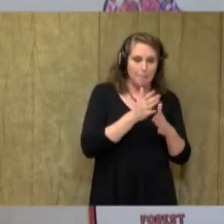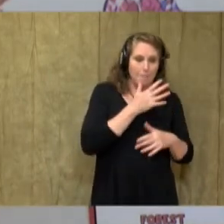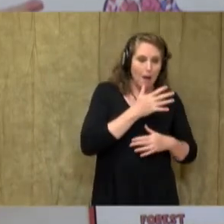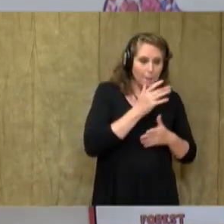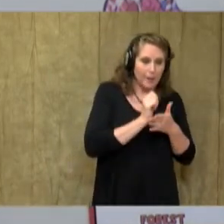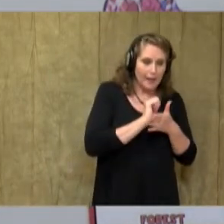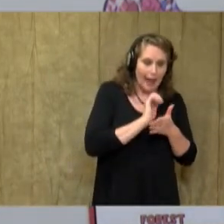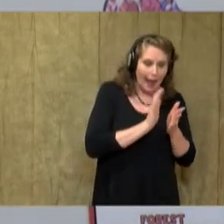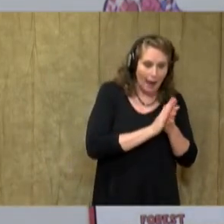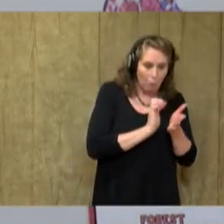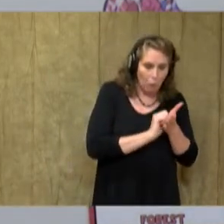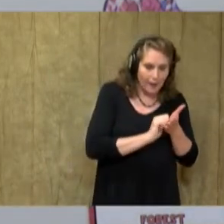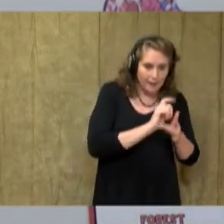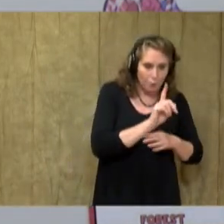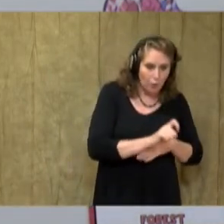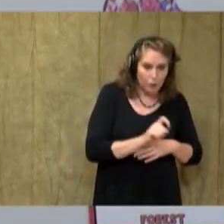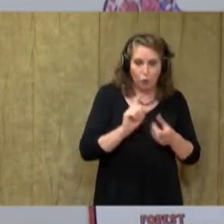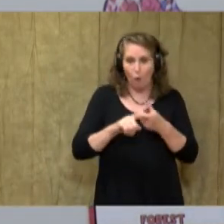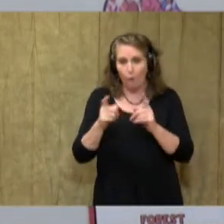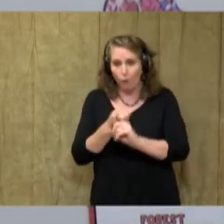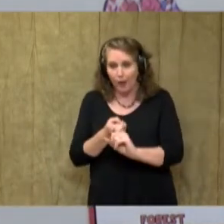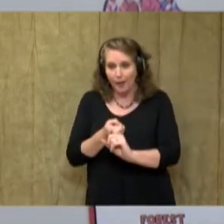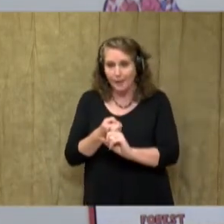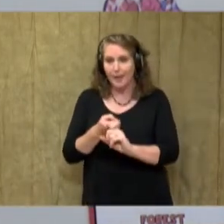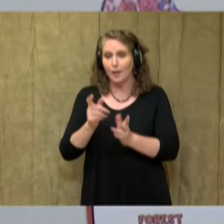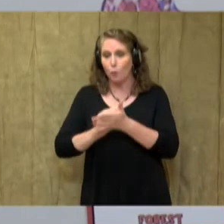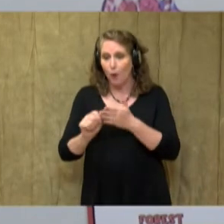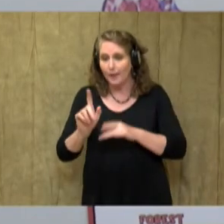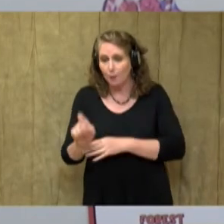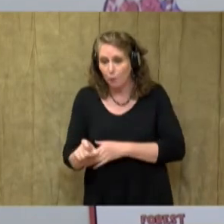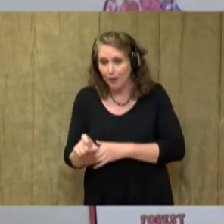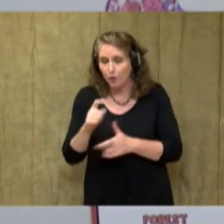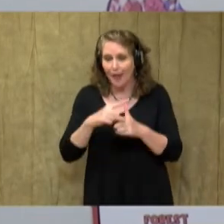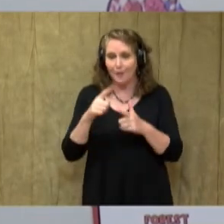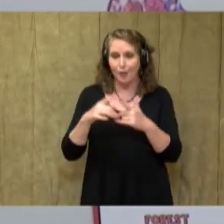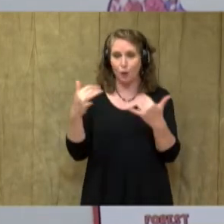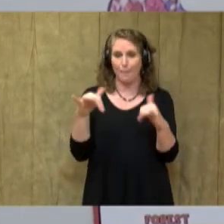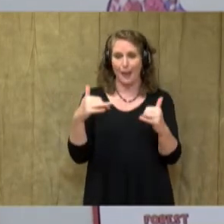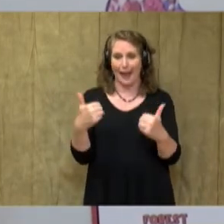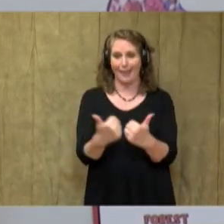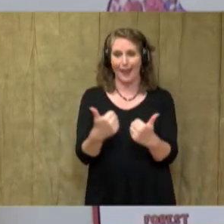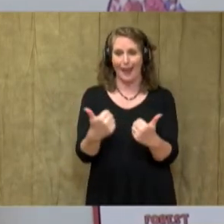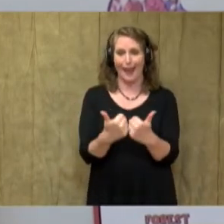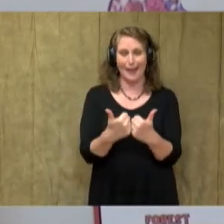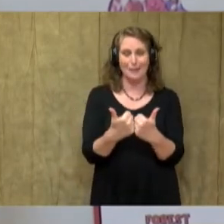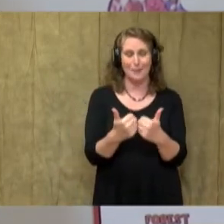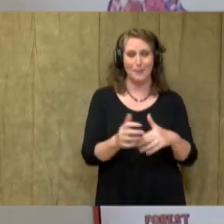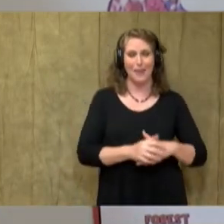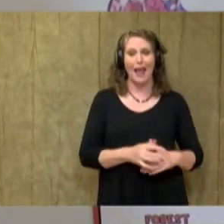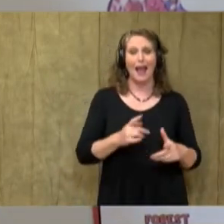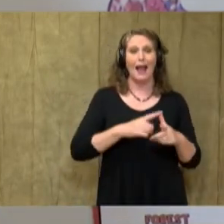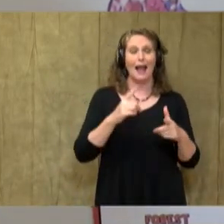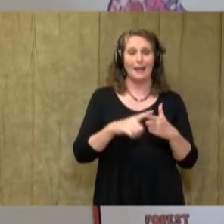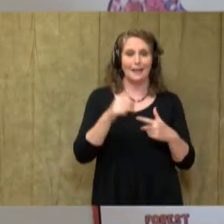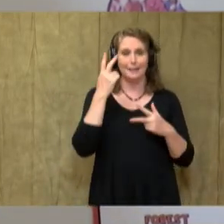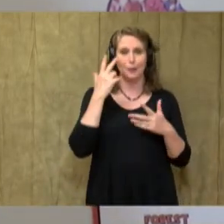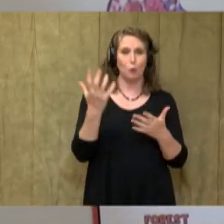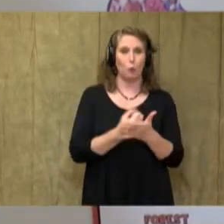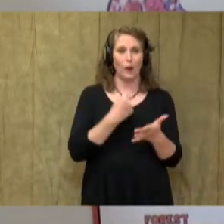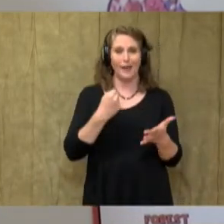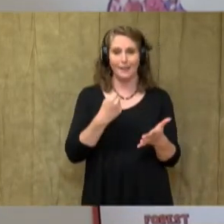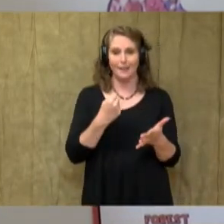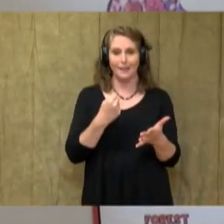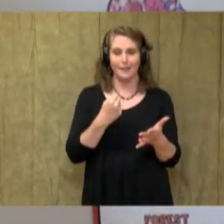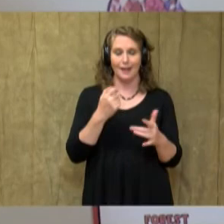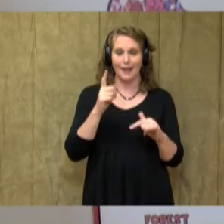questions, or your friend, or whoever, and you can play, right? Yes, all right. And then you can see who wins. But you